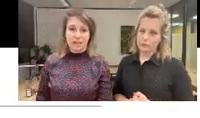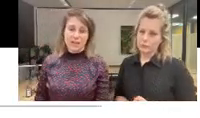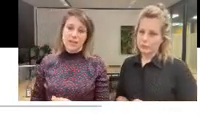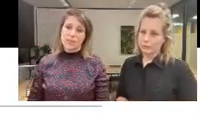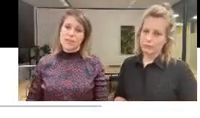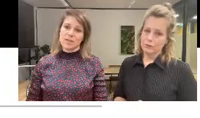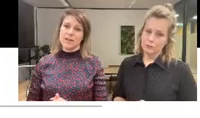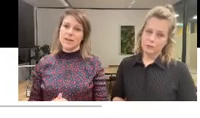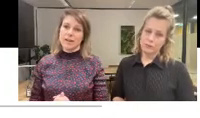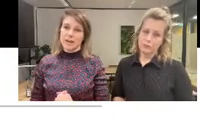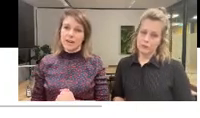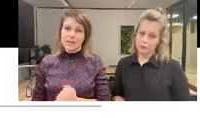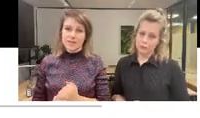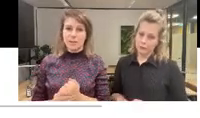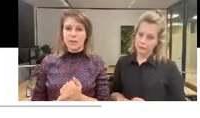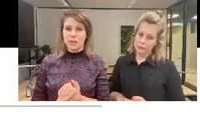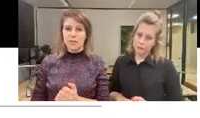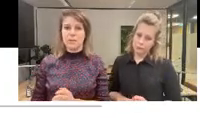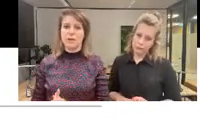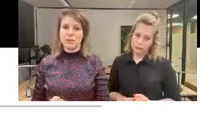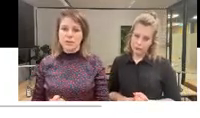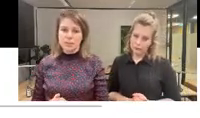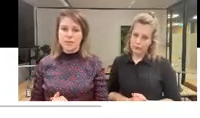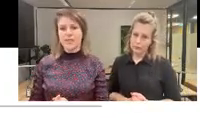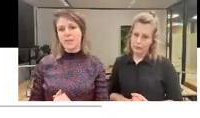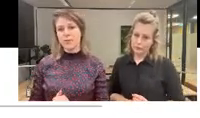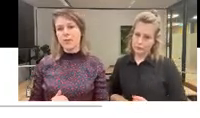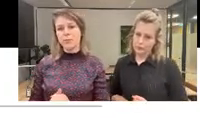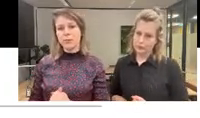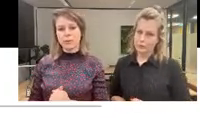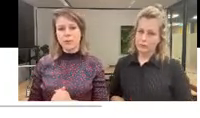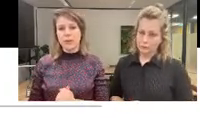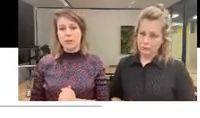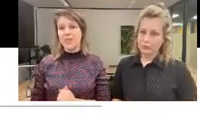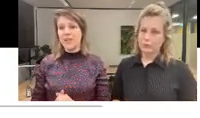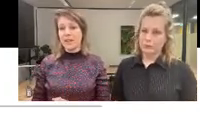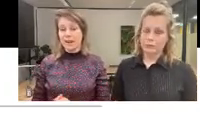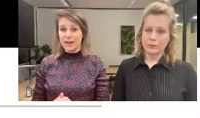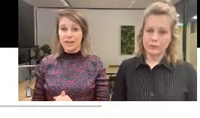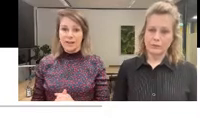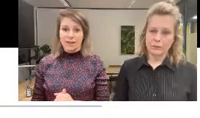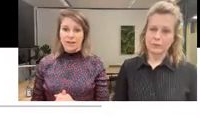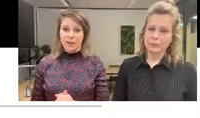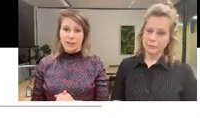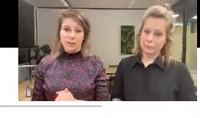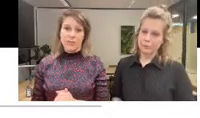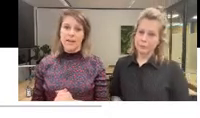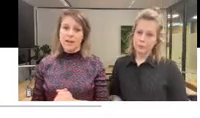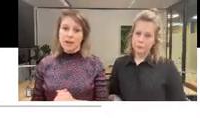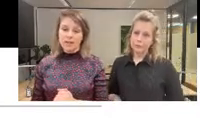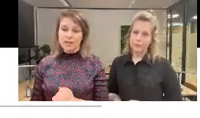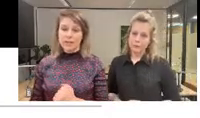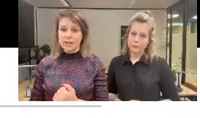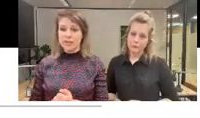Domestic violence was the highest, but also maltreatment, sexual abuse were very high.